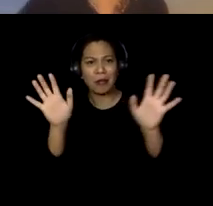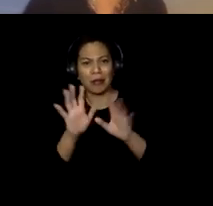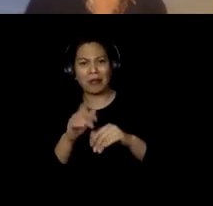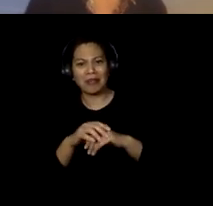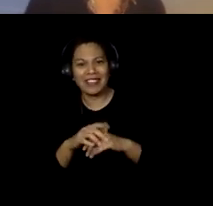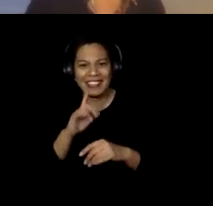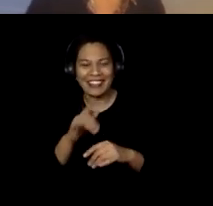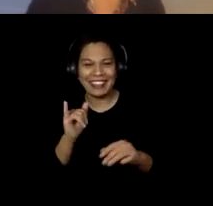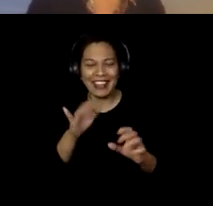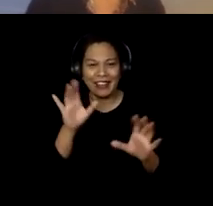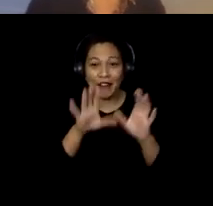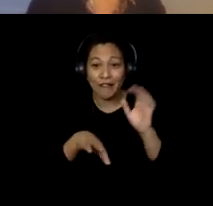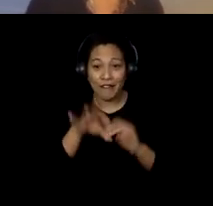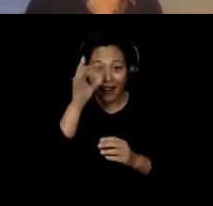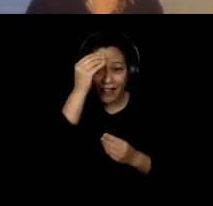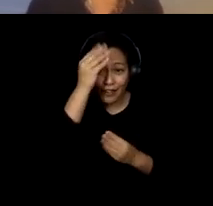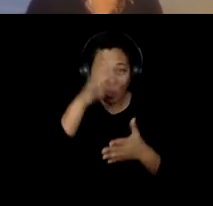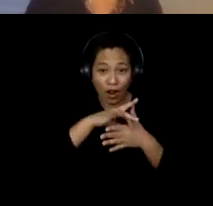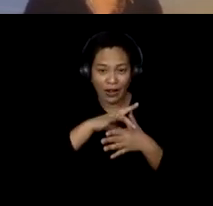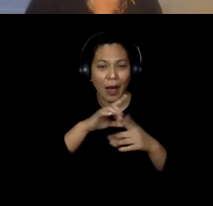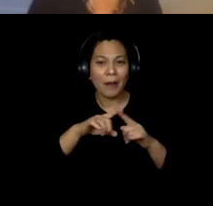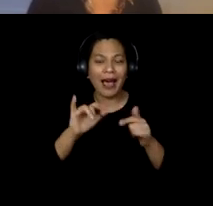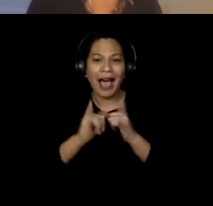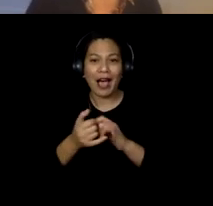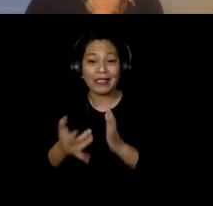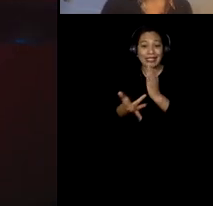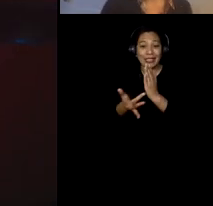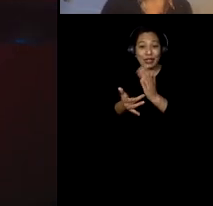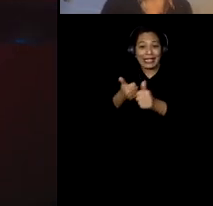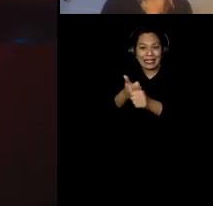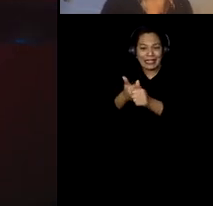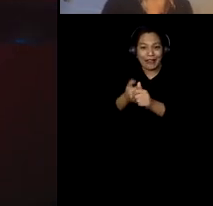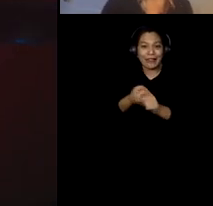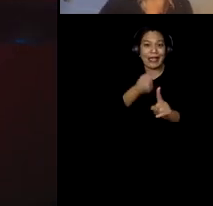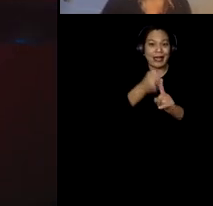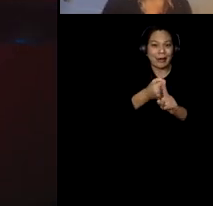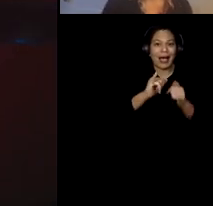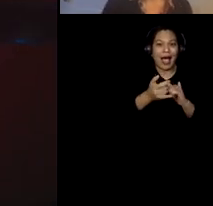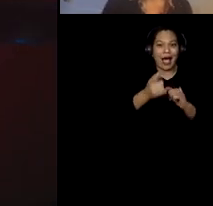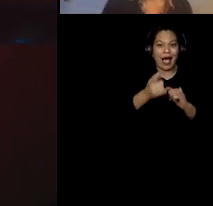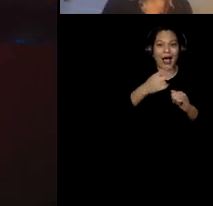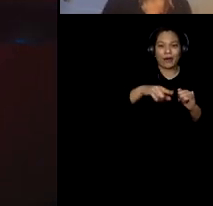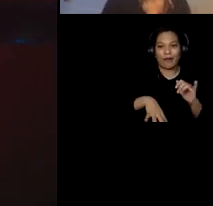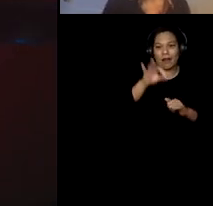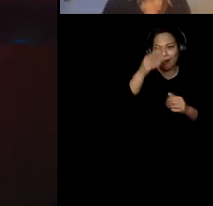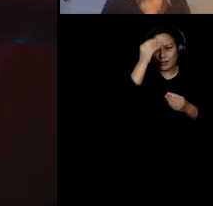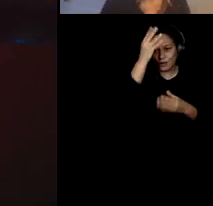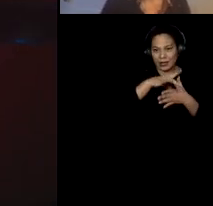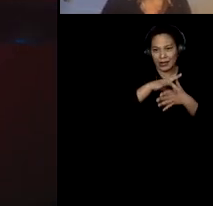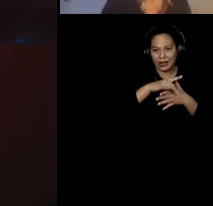can find content, but also how is technology impacting how we can deliver content? I'm going to talk about Internet of